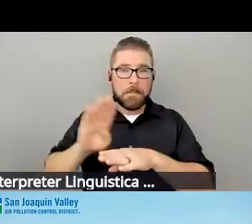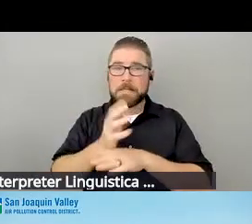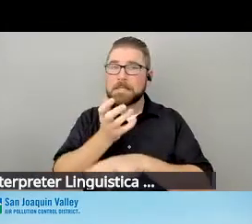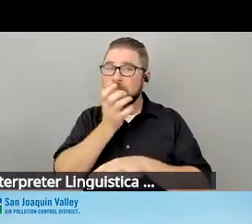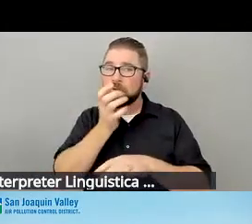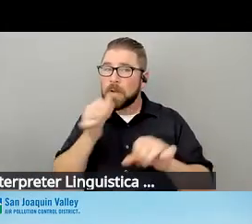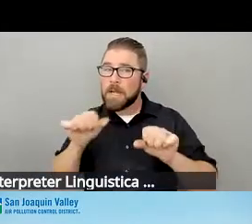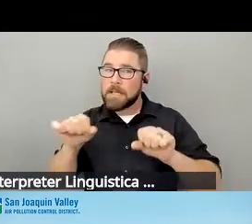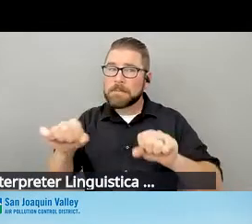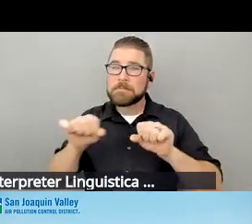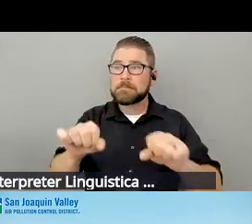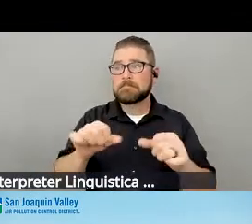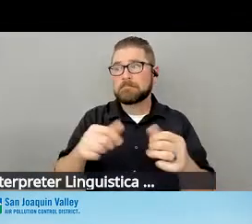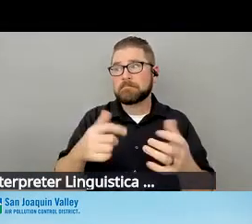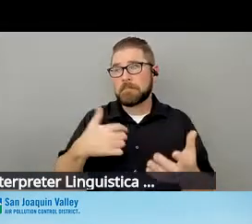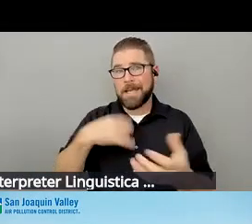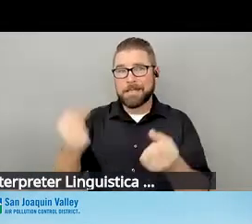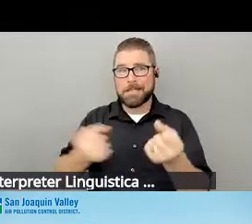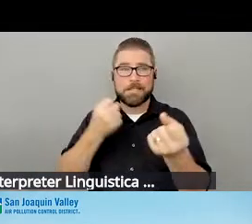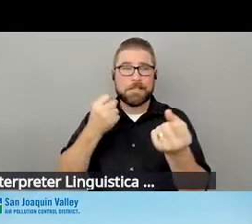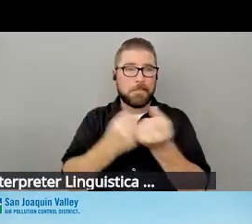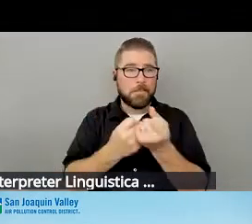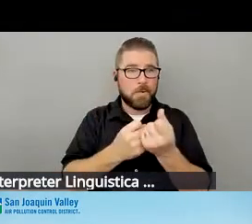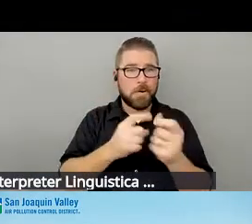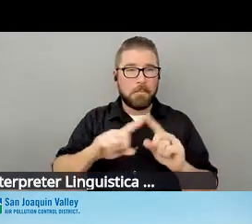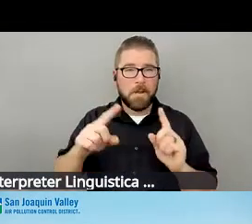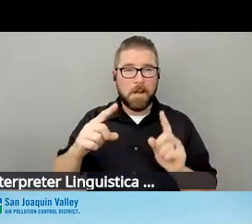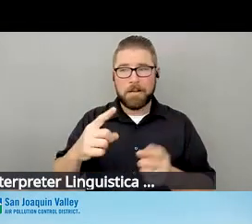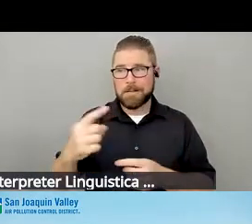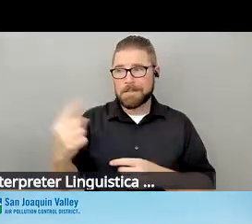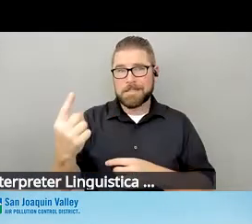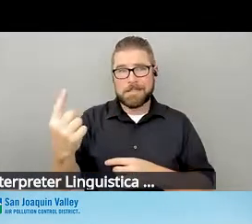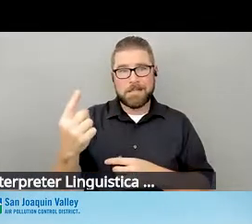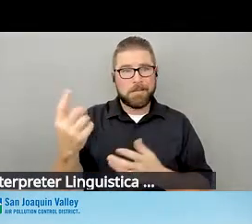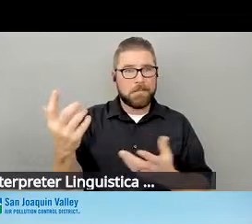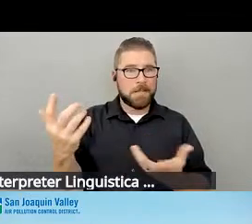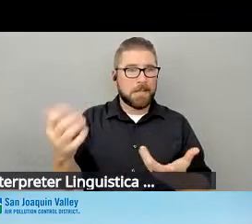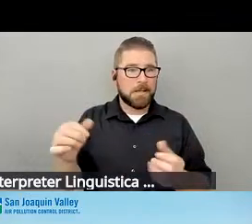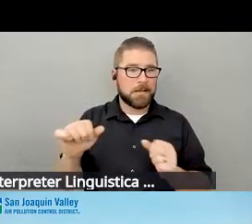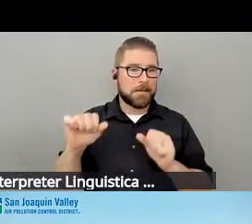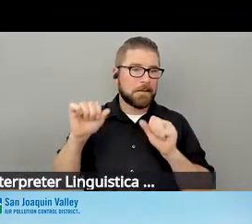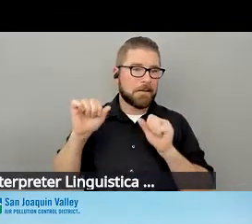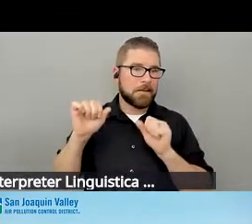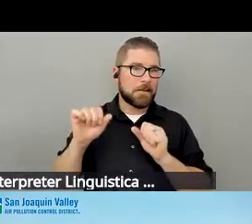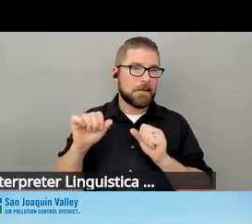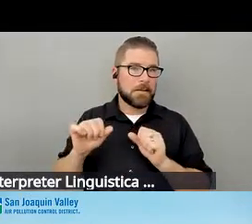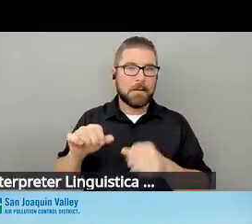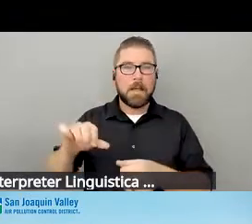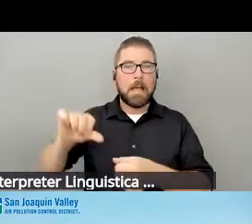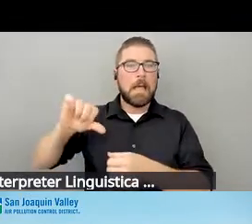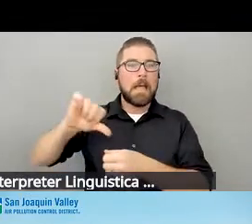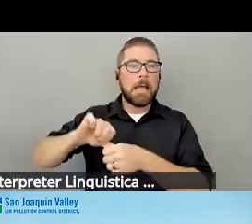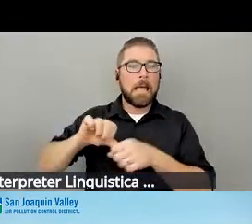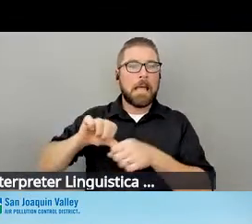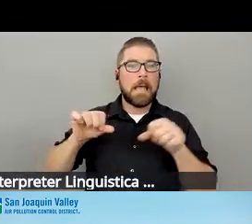But just for something that could sit in the garage or sit in the back, and not